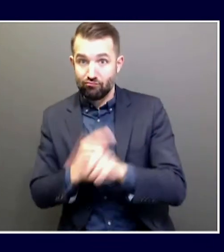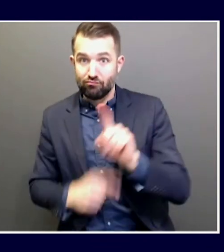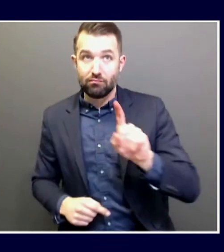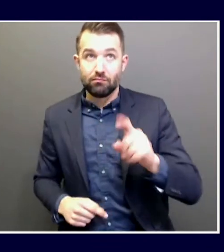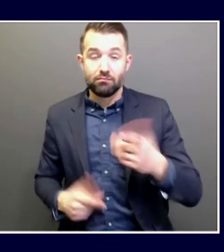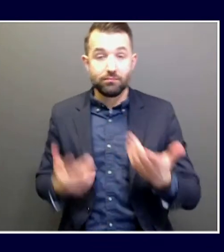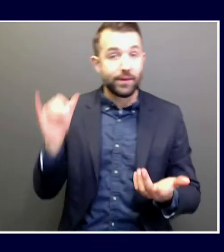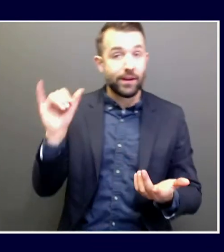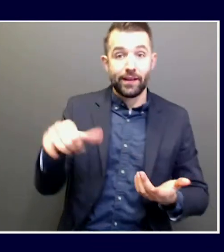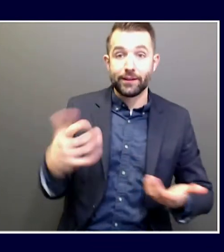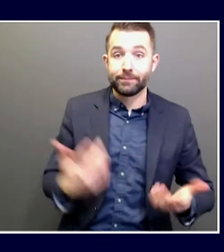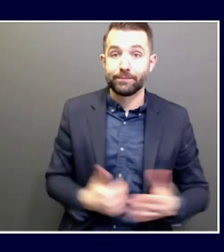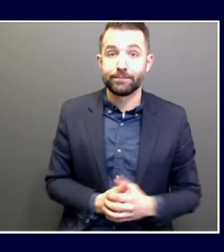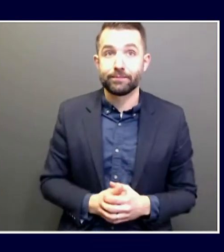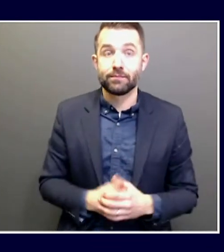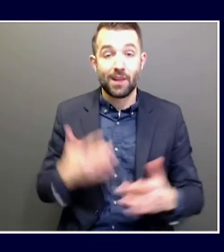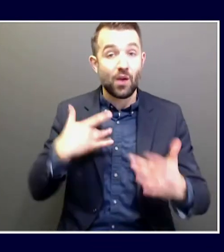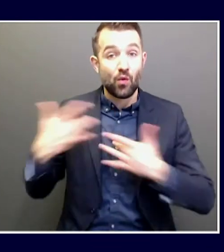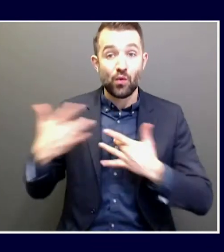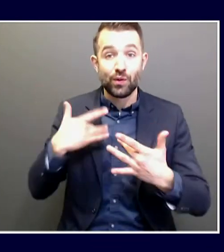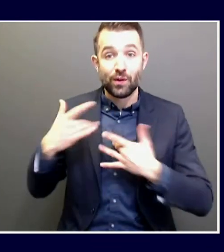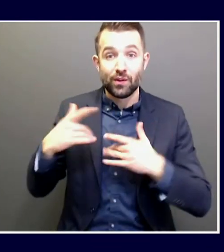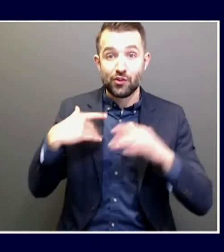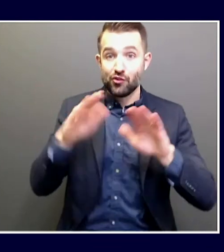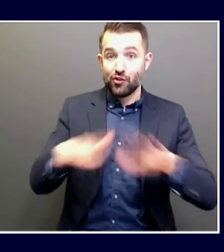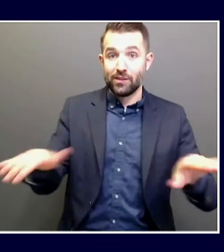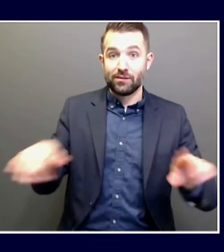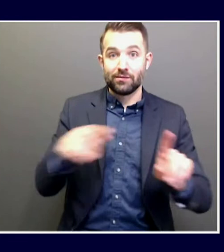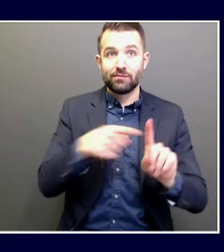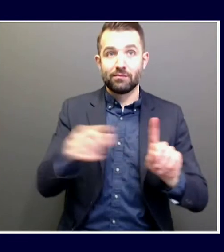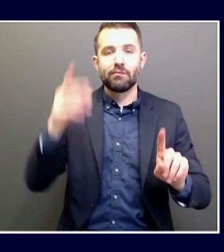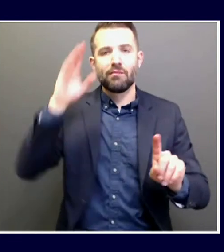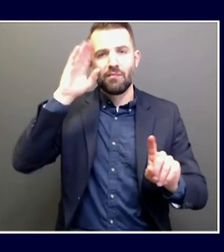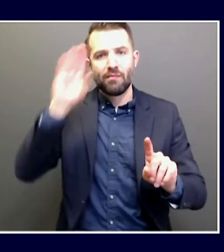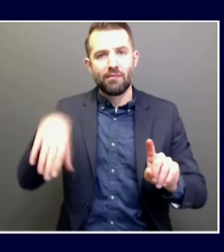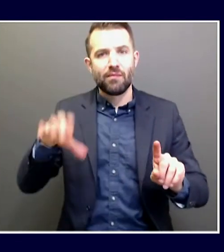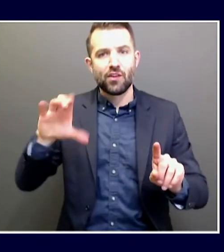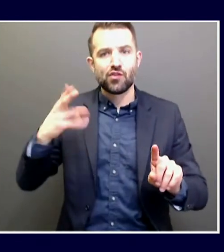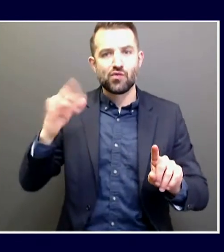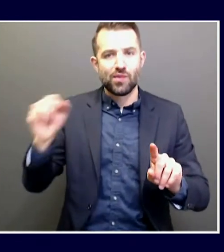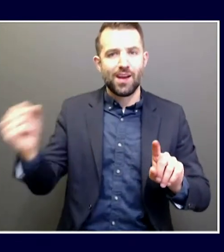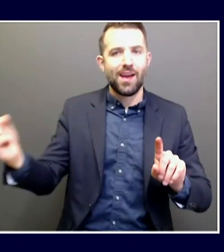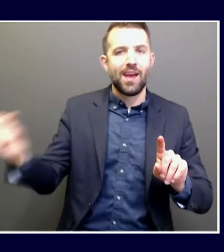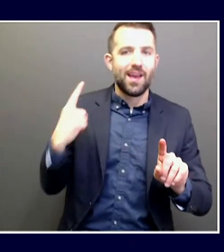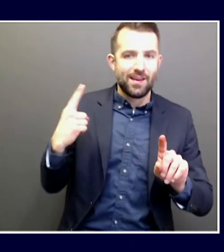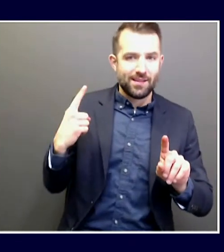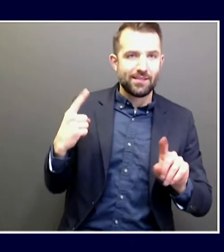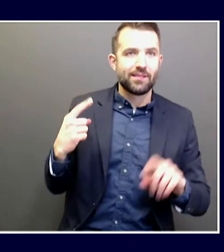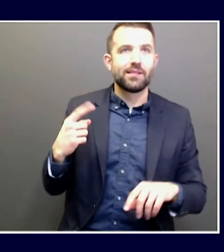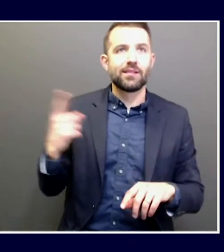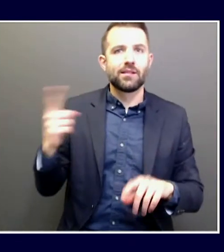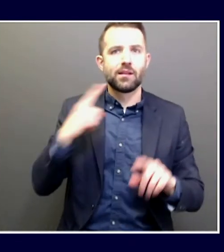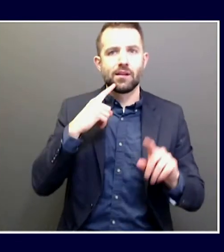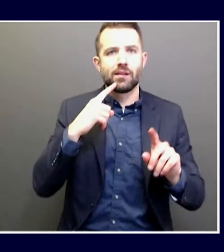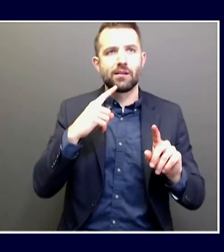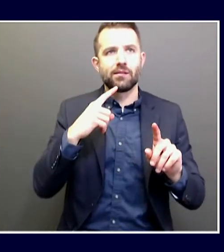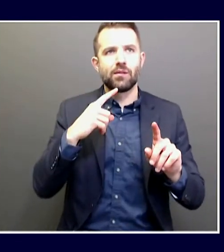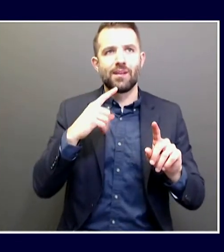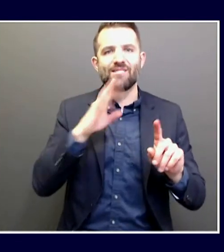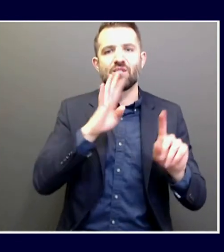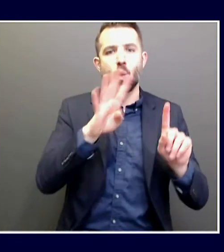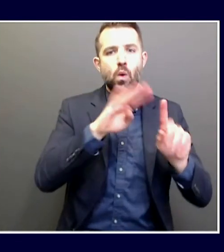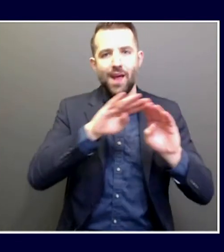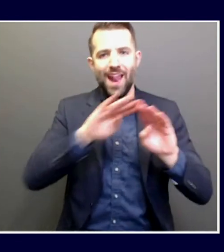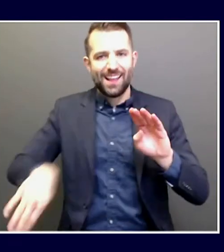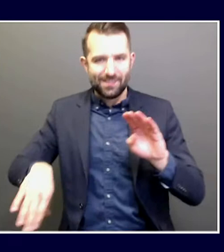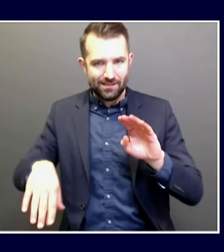concerned about younger children. Chris was asking about the under 5, but to your point about the 5 to 11 or really the 5 to 19.